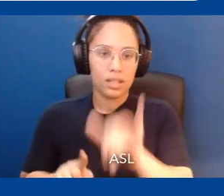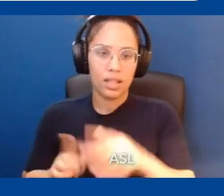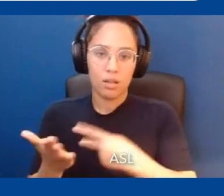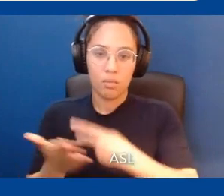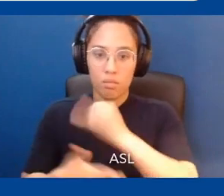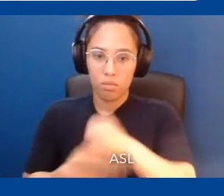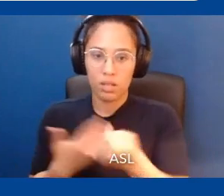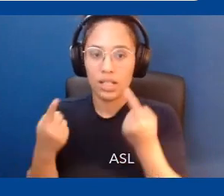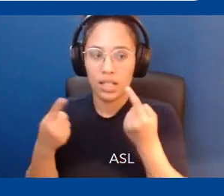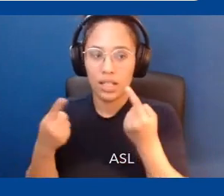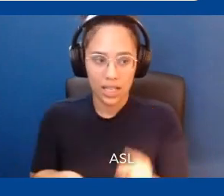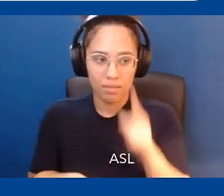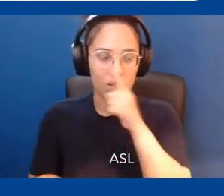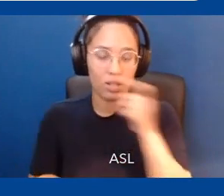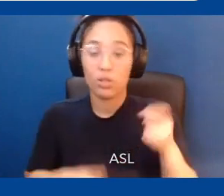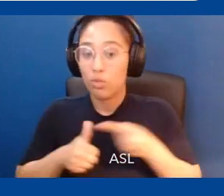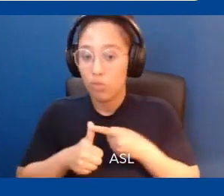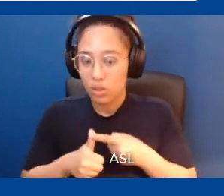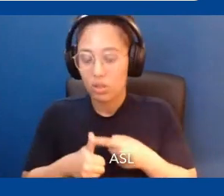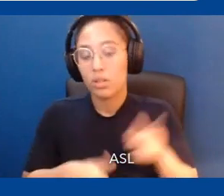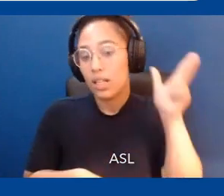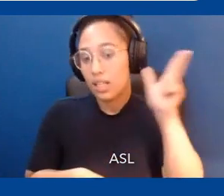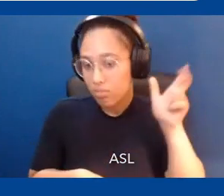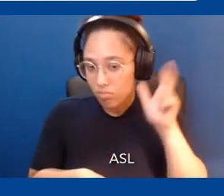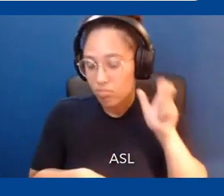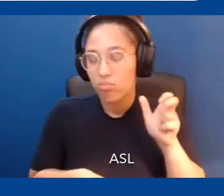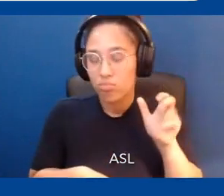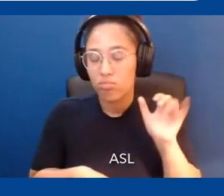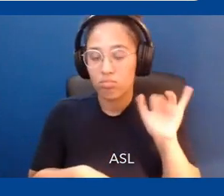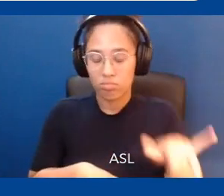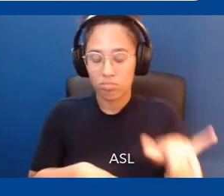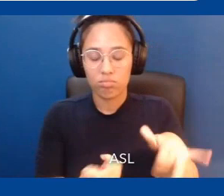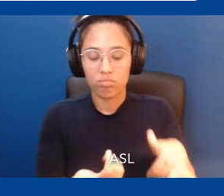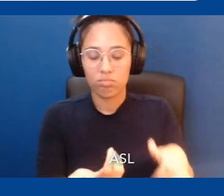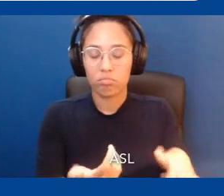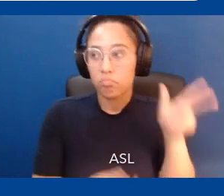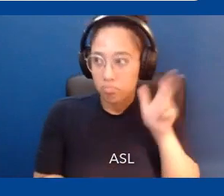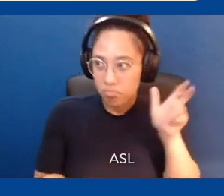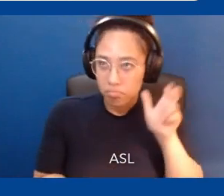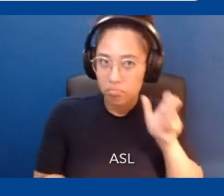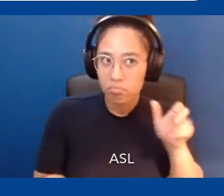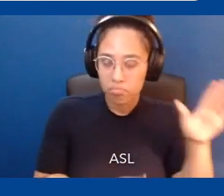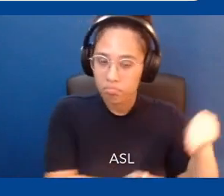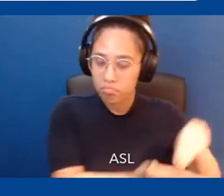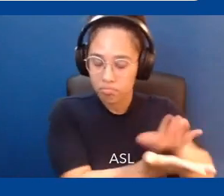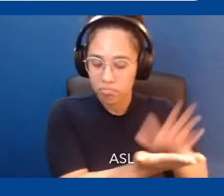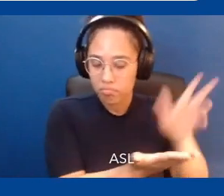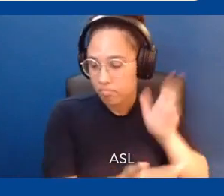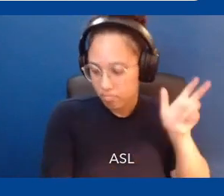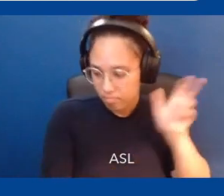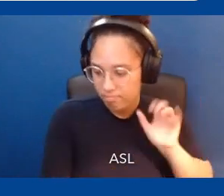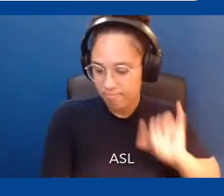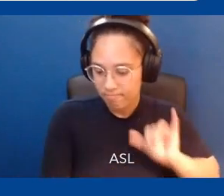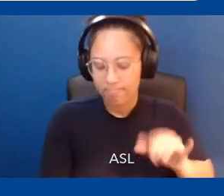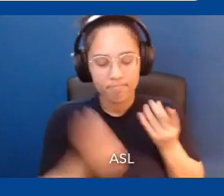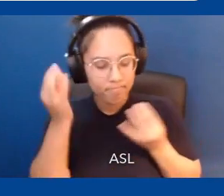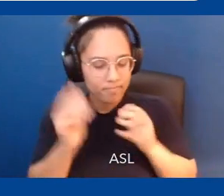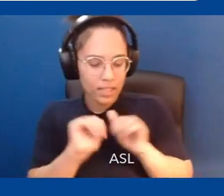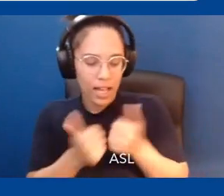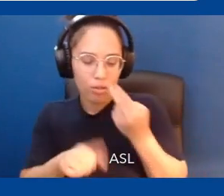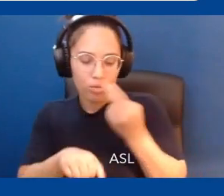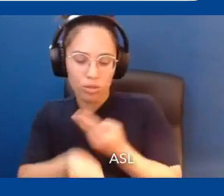through to the archive with an ear toward how can I use this for these films, and then of course immediately